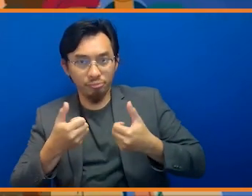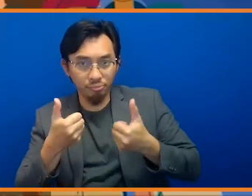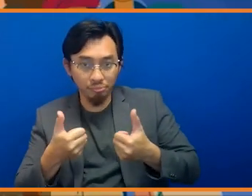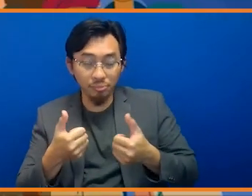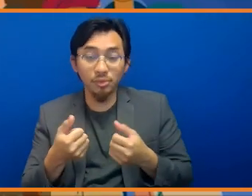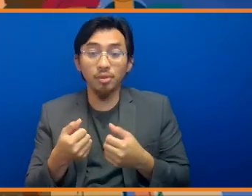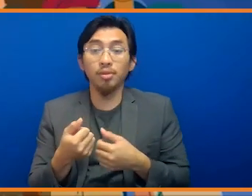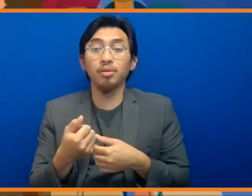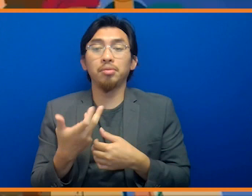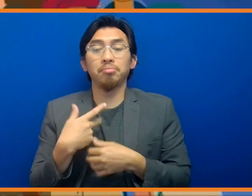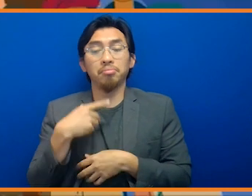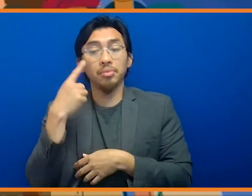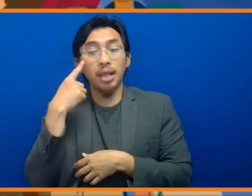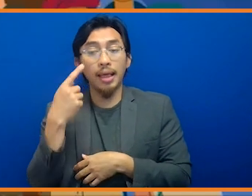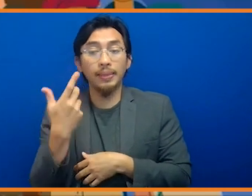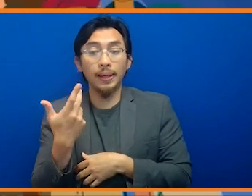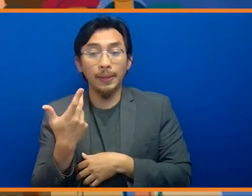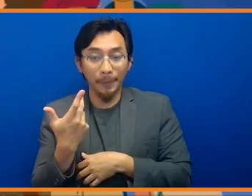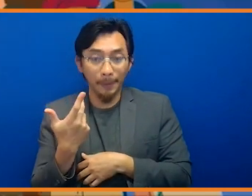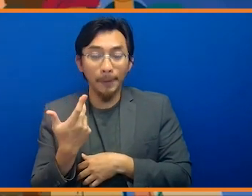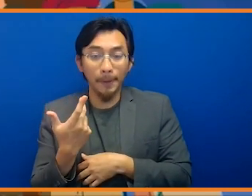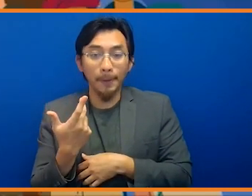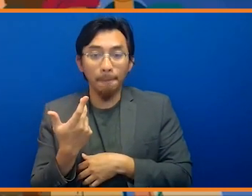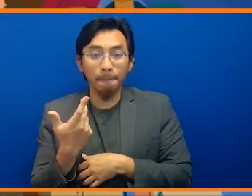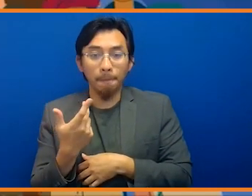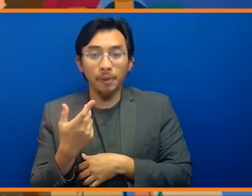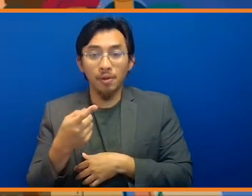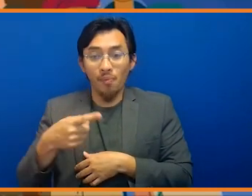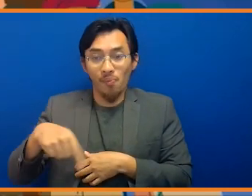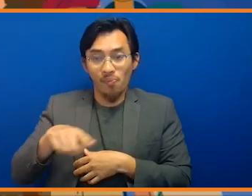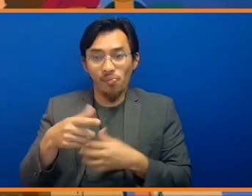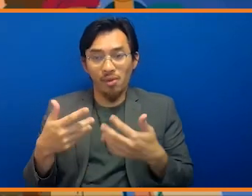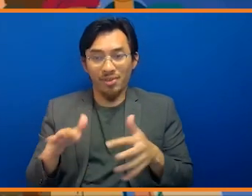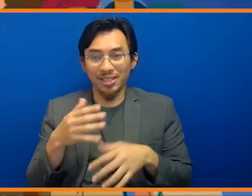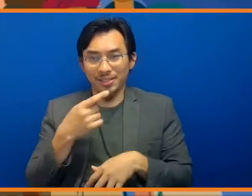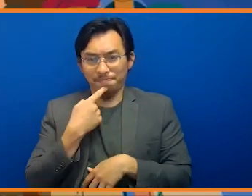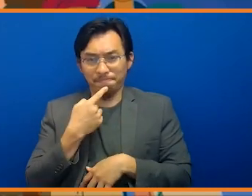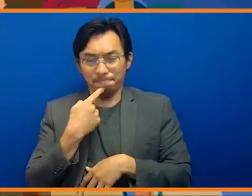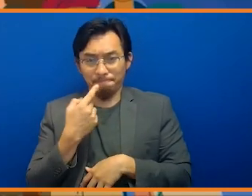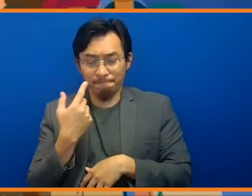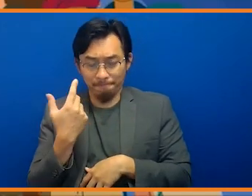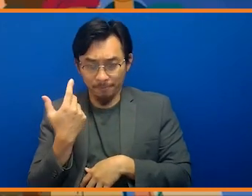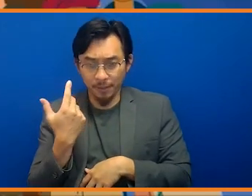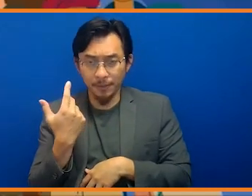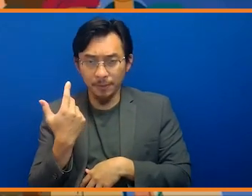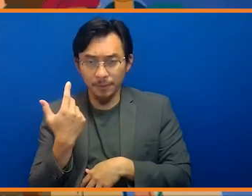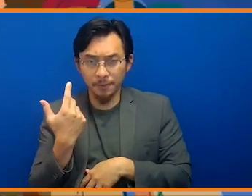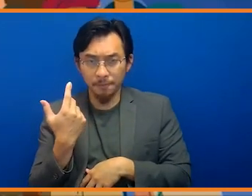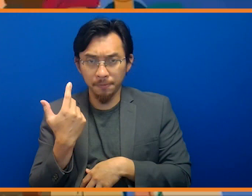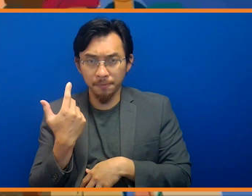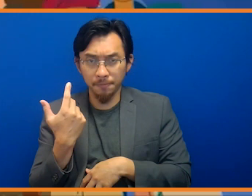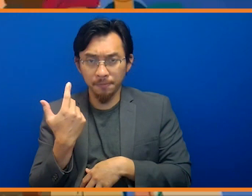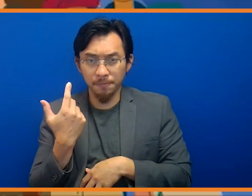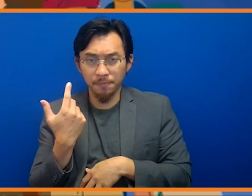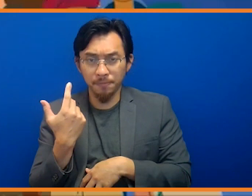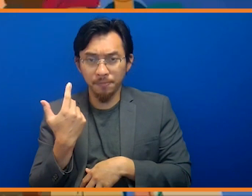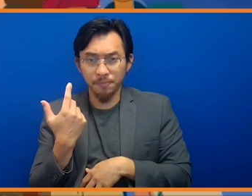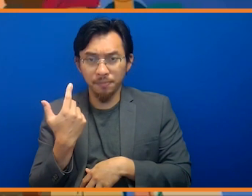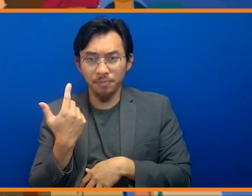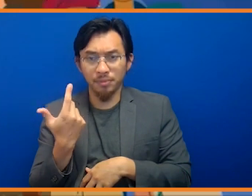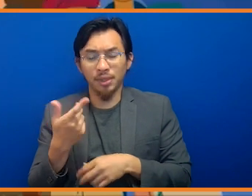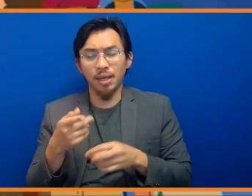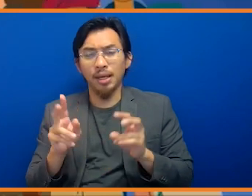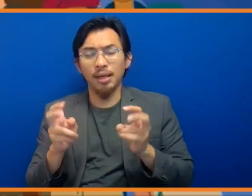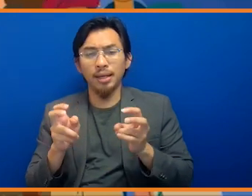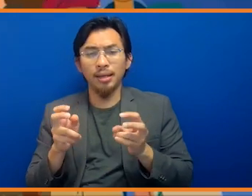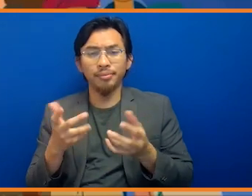think the the trainers already mentioned about that. Yeah, feasibility in terms